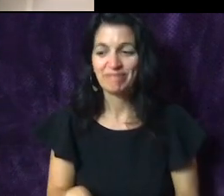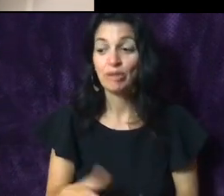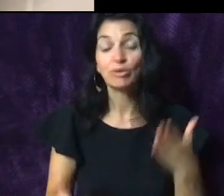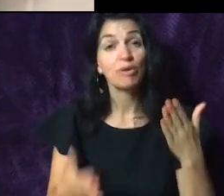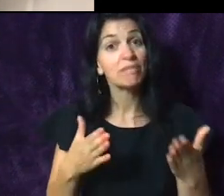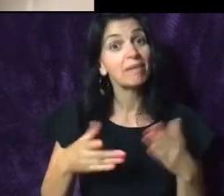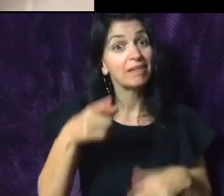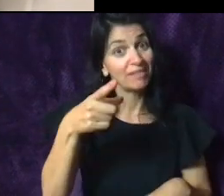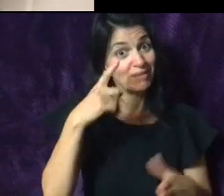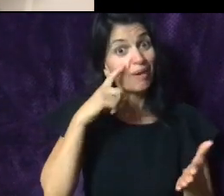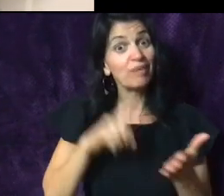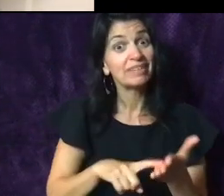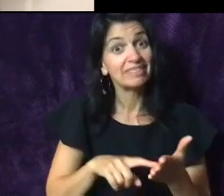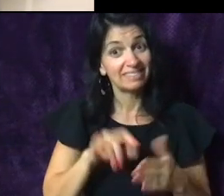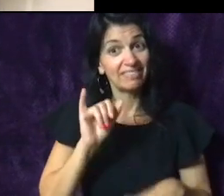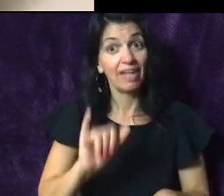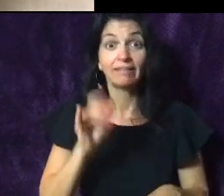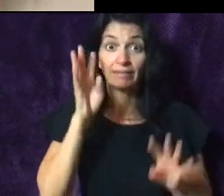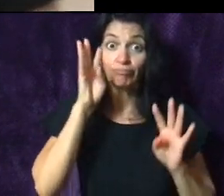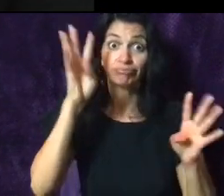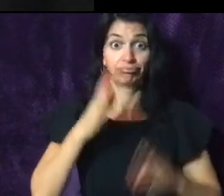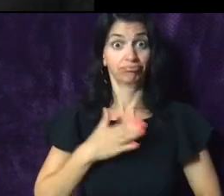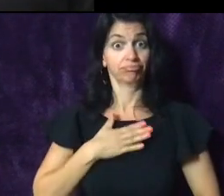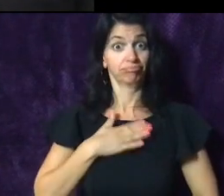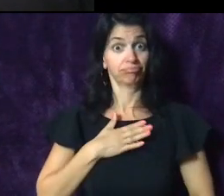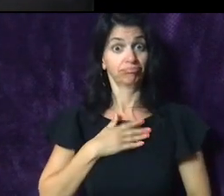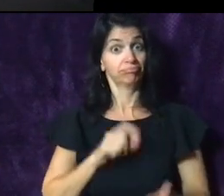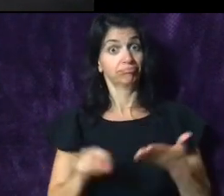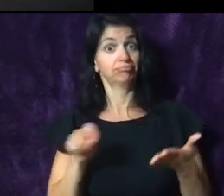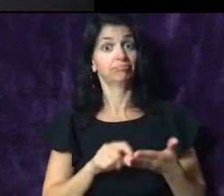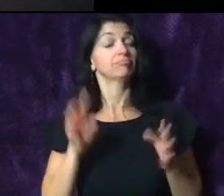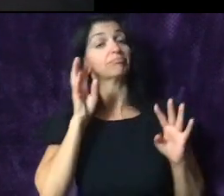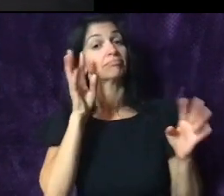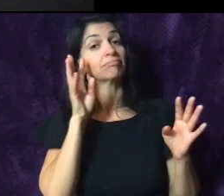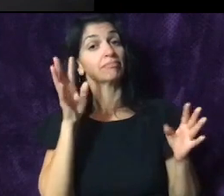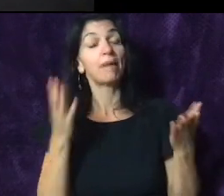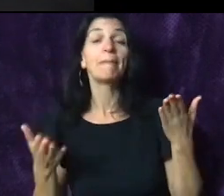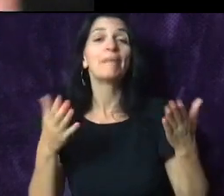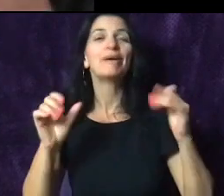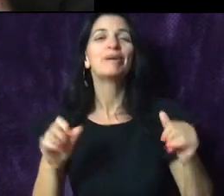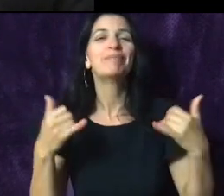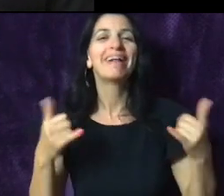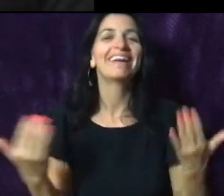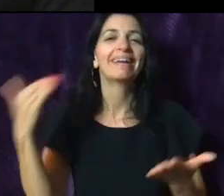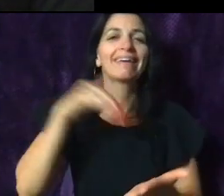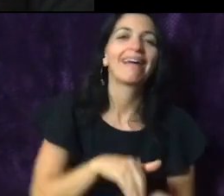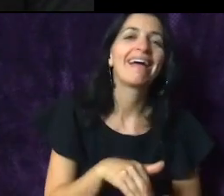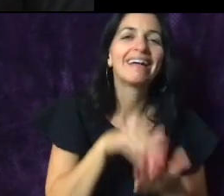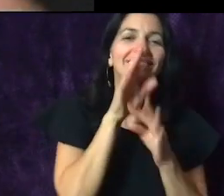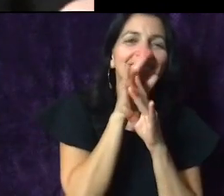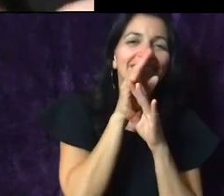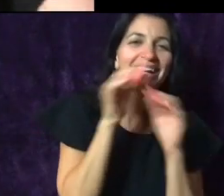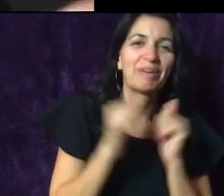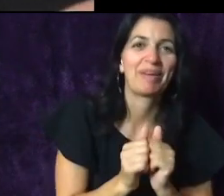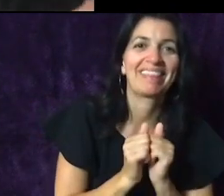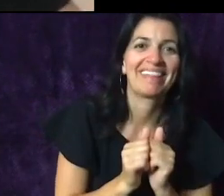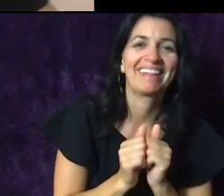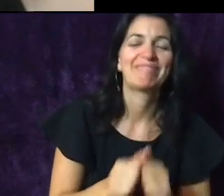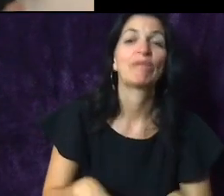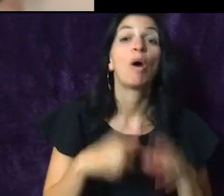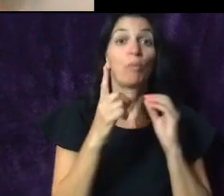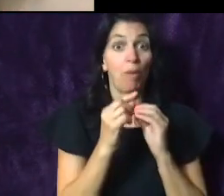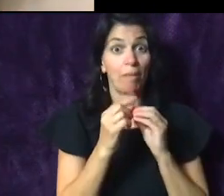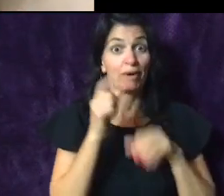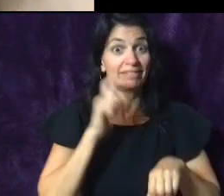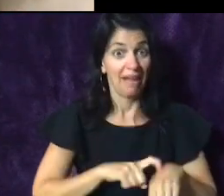is an original composition. Maybe we can play it again and sing along to it. I'll play it one more time, and then I'll play it again after